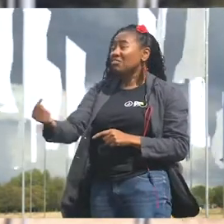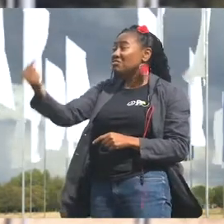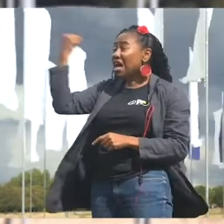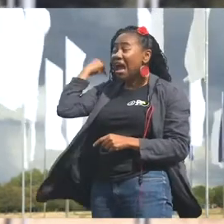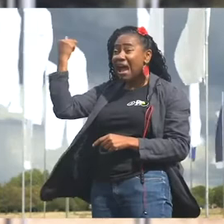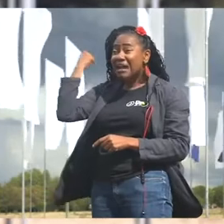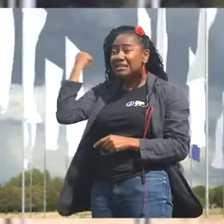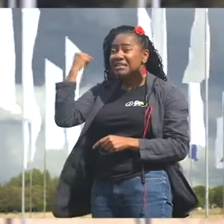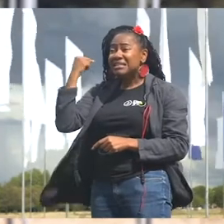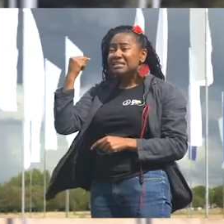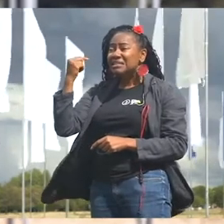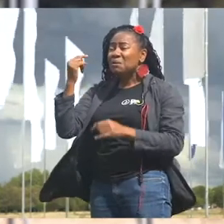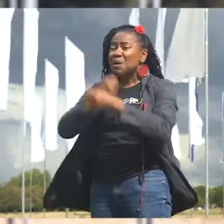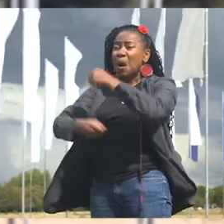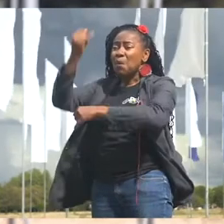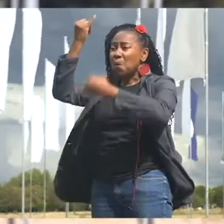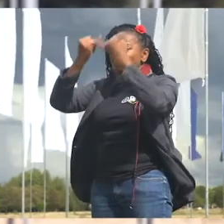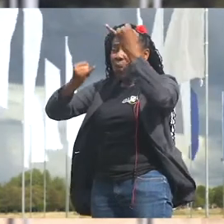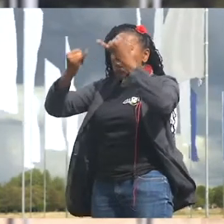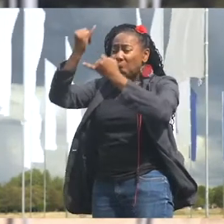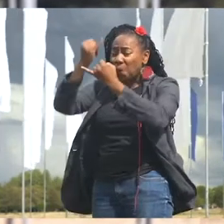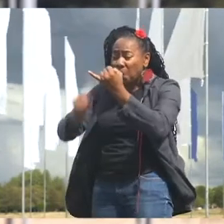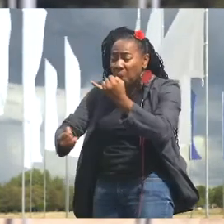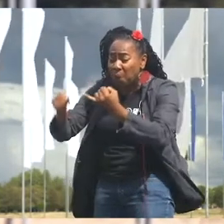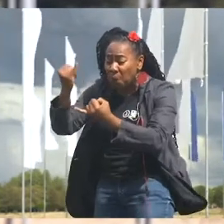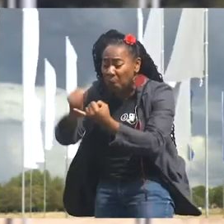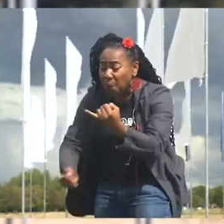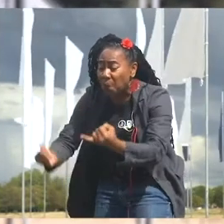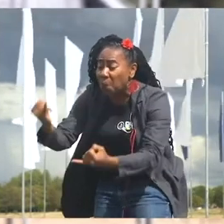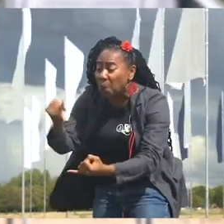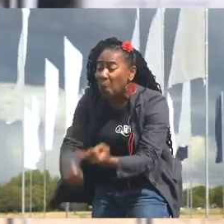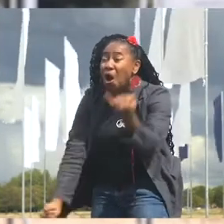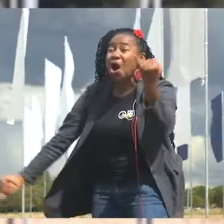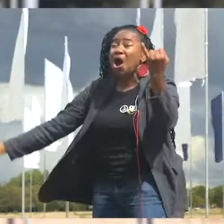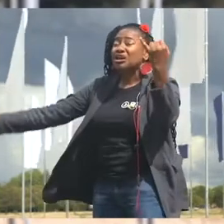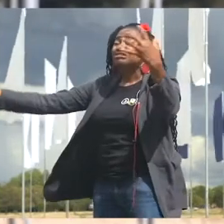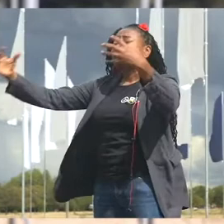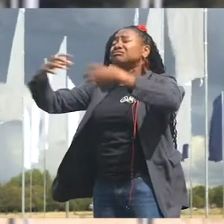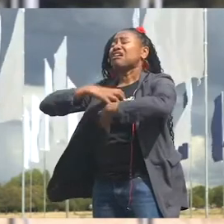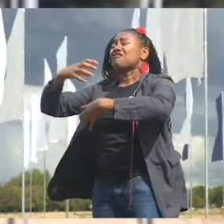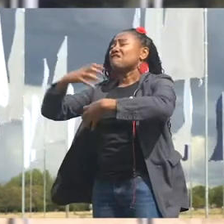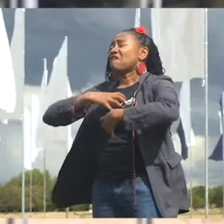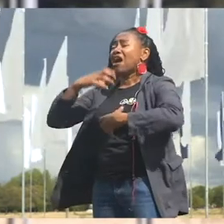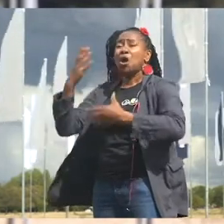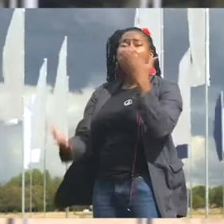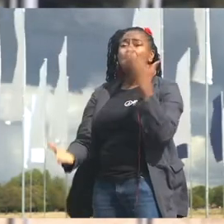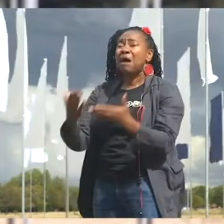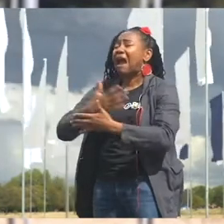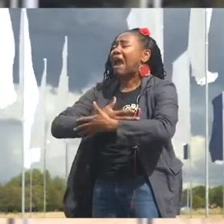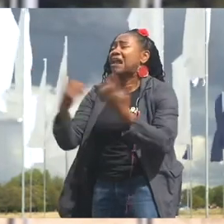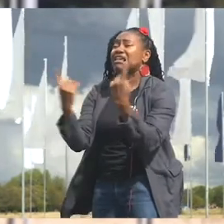days, this felt darker, heavier, more terrifying than anything I'd ever known.